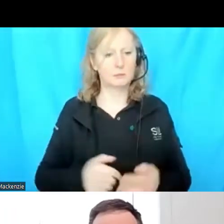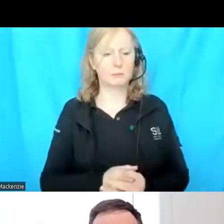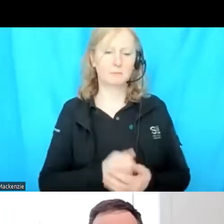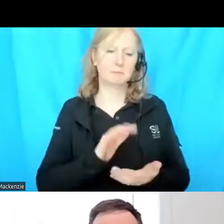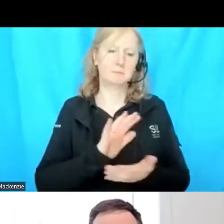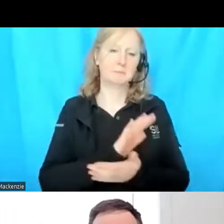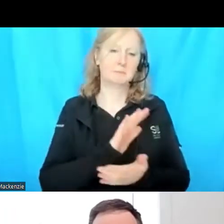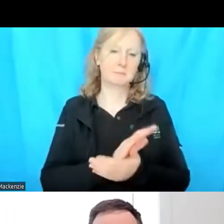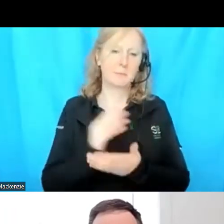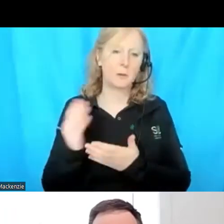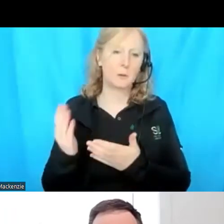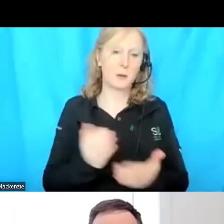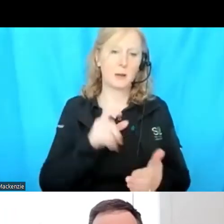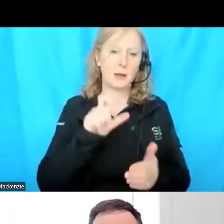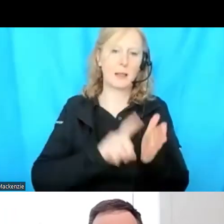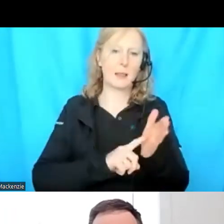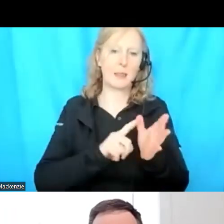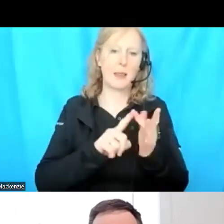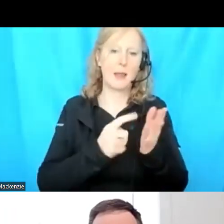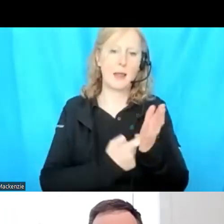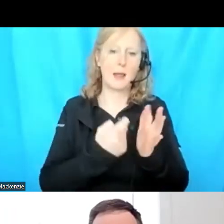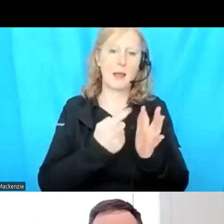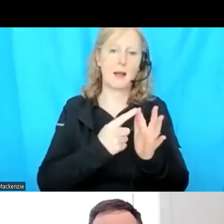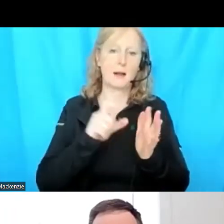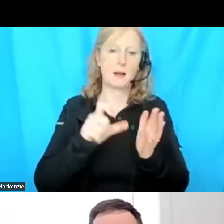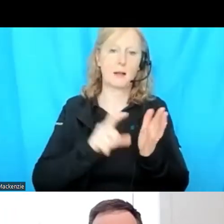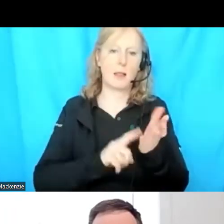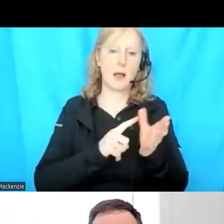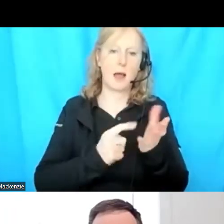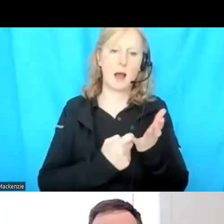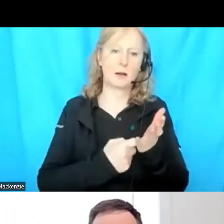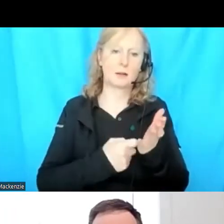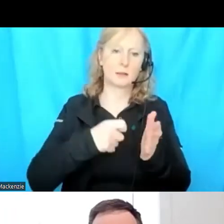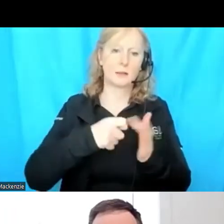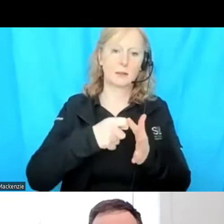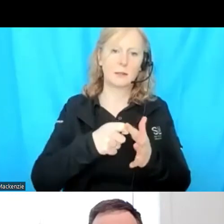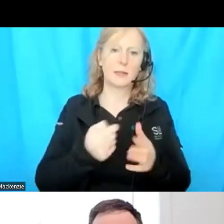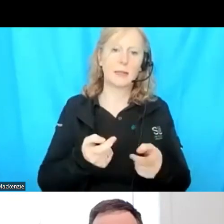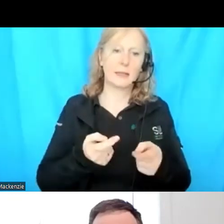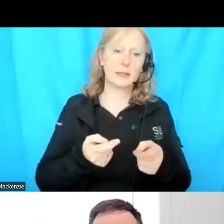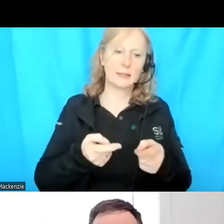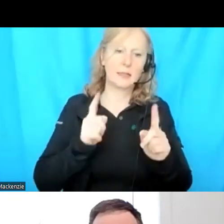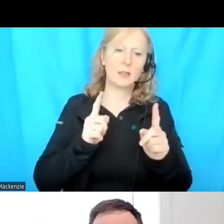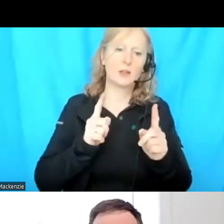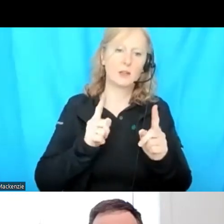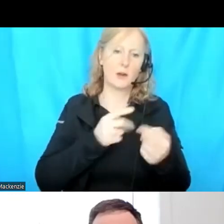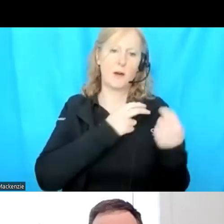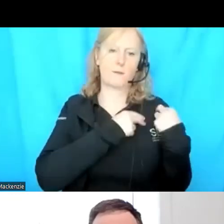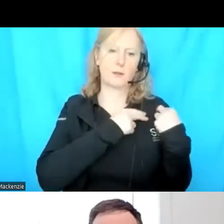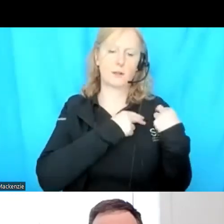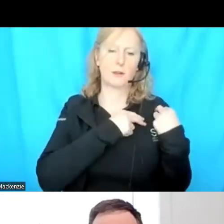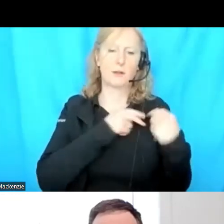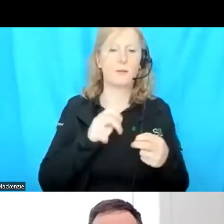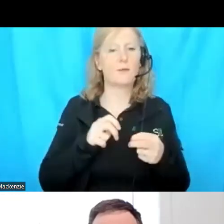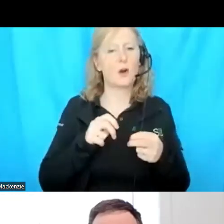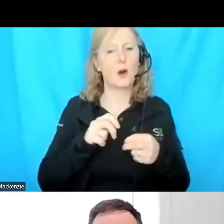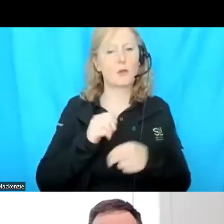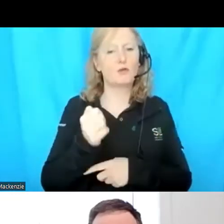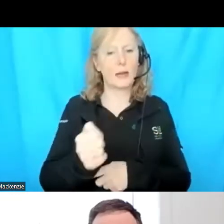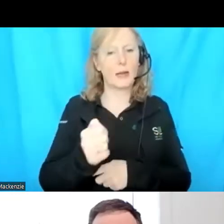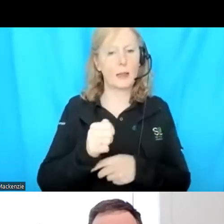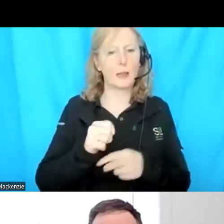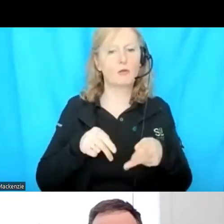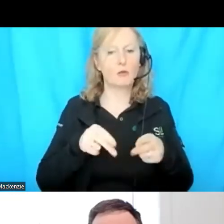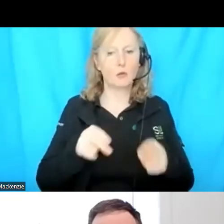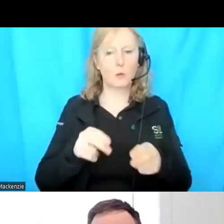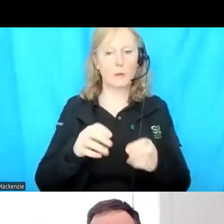welcome, first of all, Claire Clark, who's the Senior Executive Officer for the Office of Rail and Road. We've got Robb with